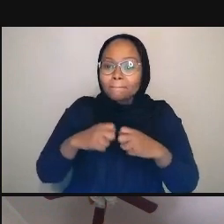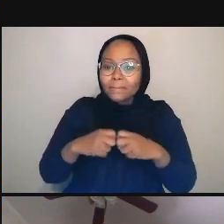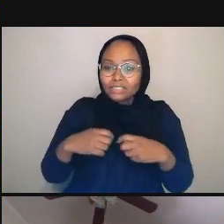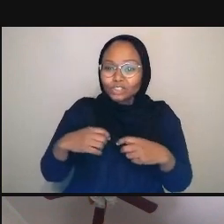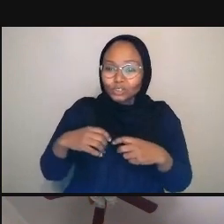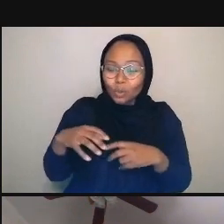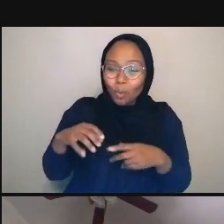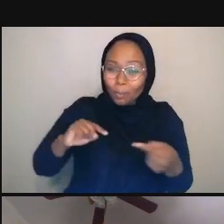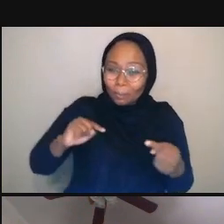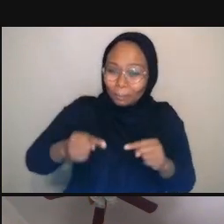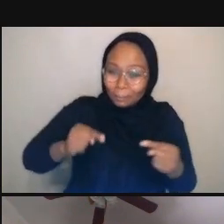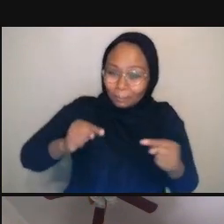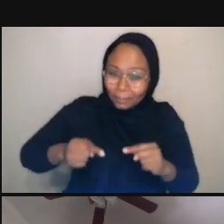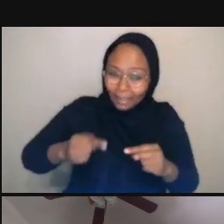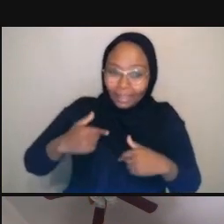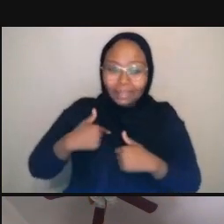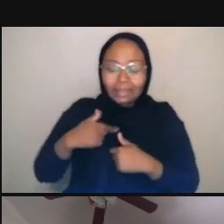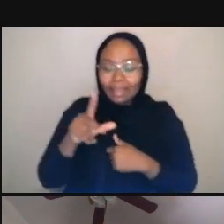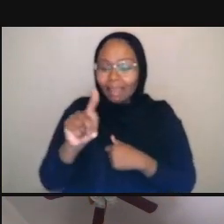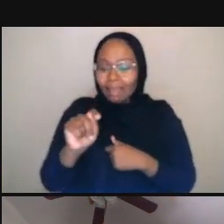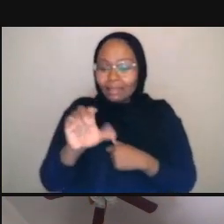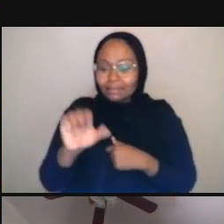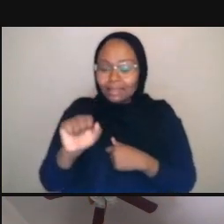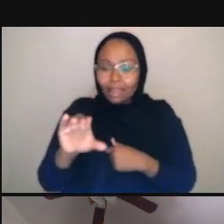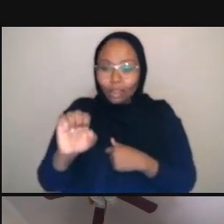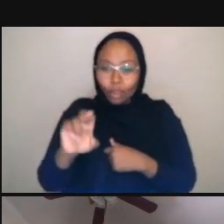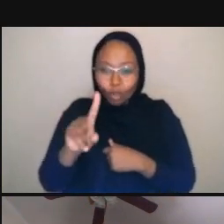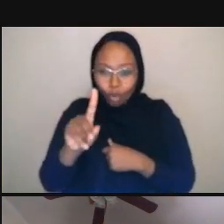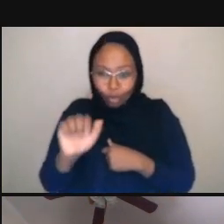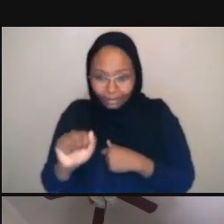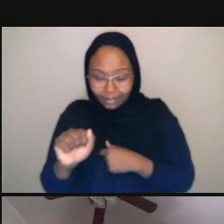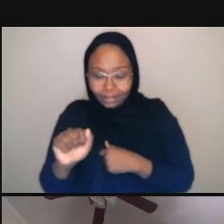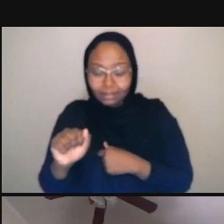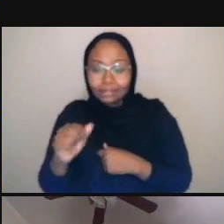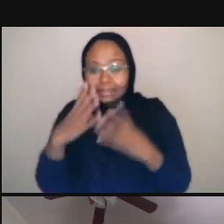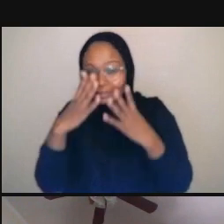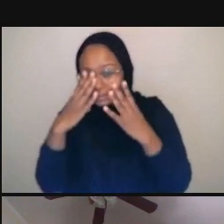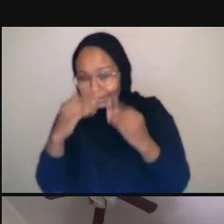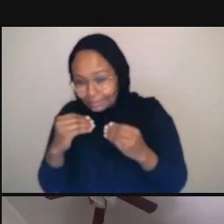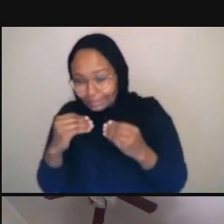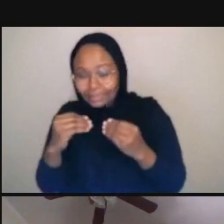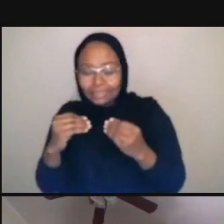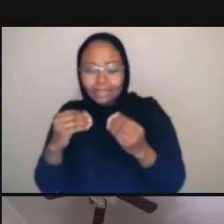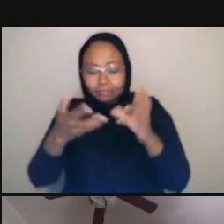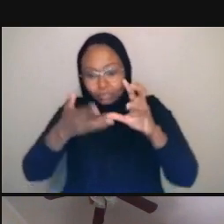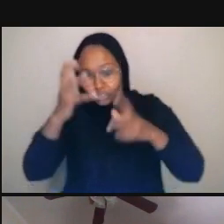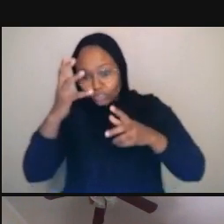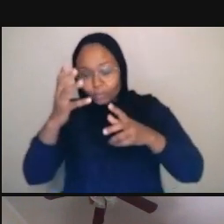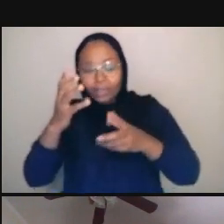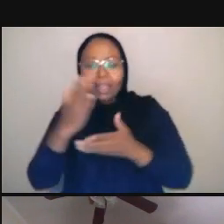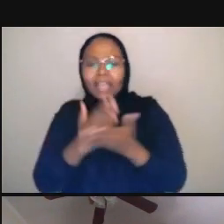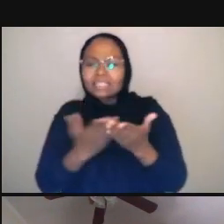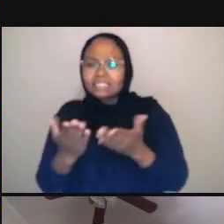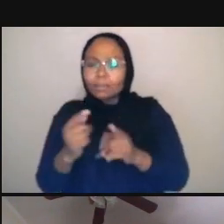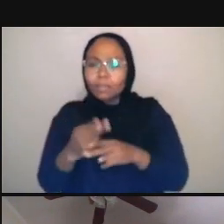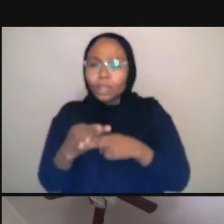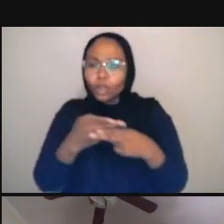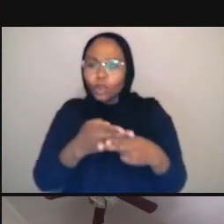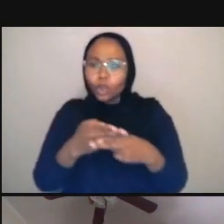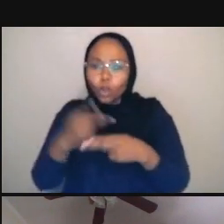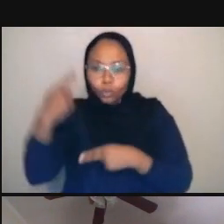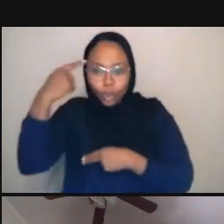dysregulation, tachycardia, sleep disturbances, and something called brain fog, which means they